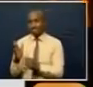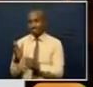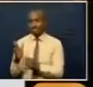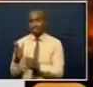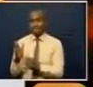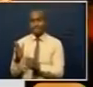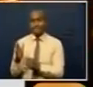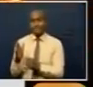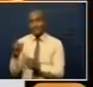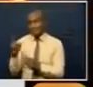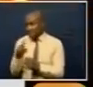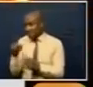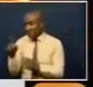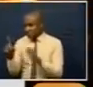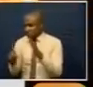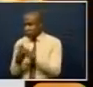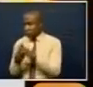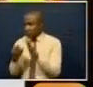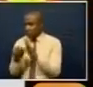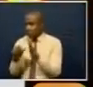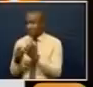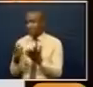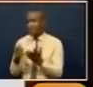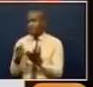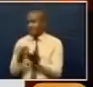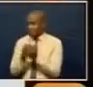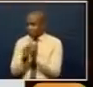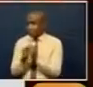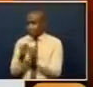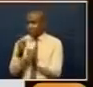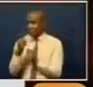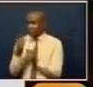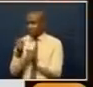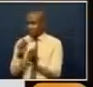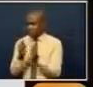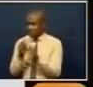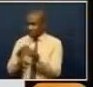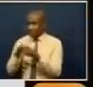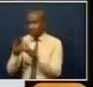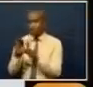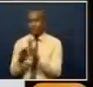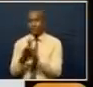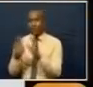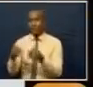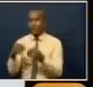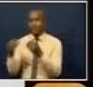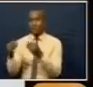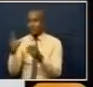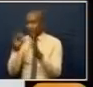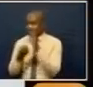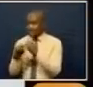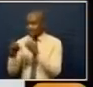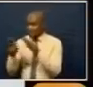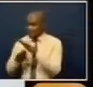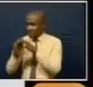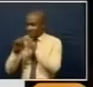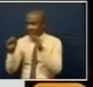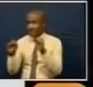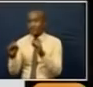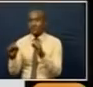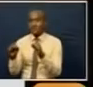the states, they have the same problem, and they have to pass the 25th Amendment, correct, on the Constitution to provide for absence of a deputy president, you